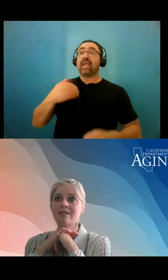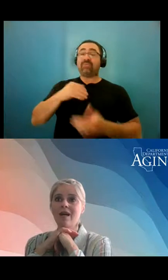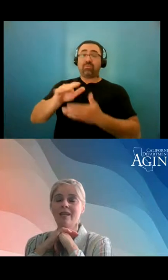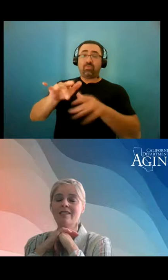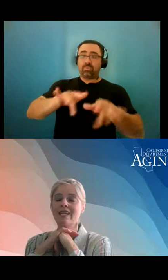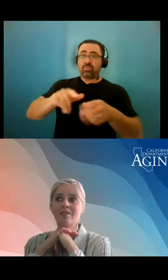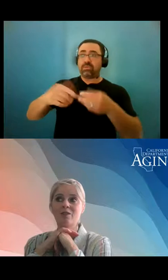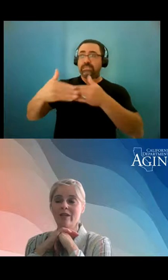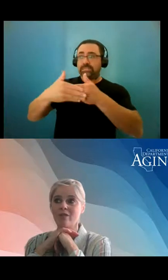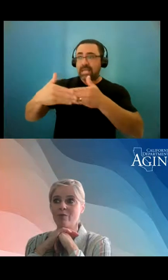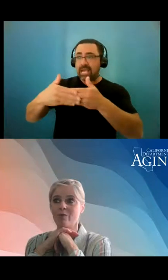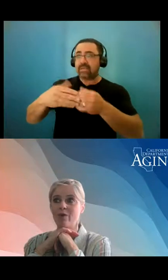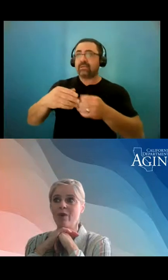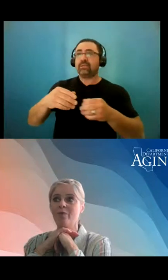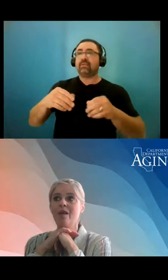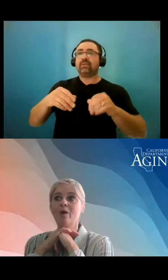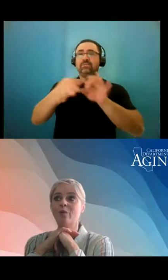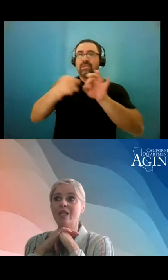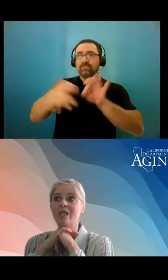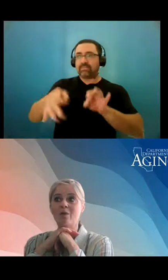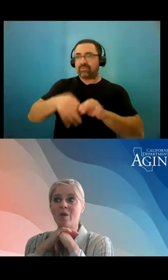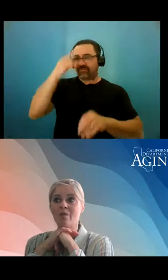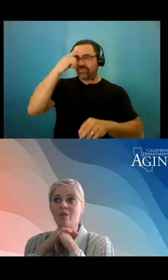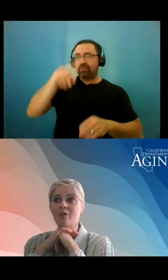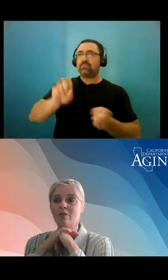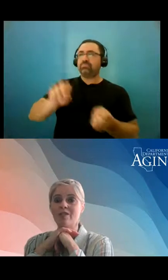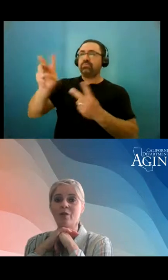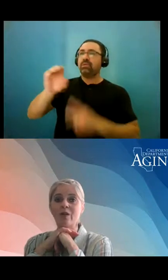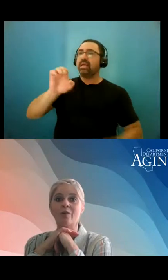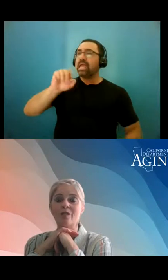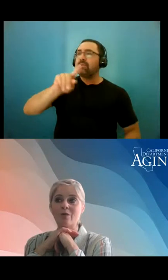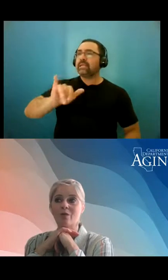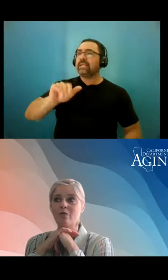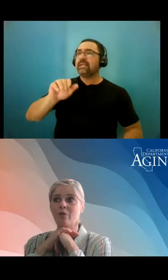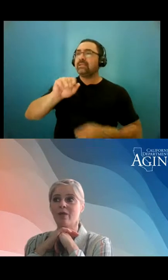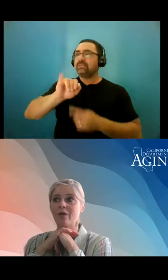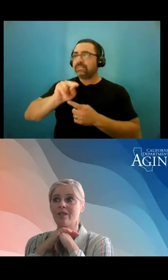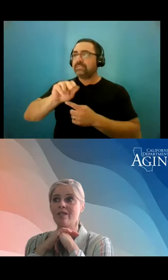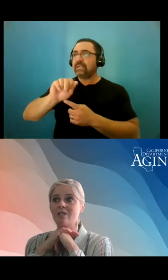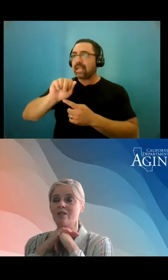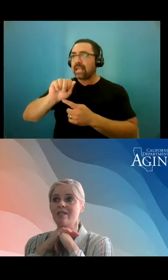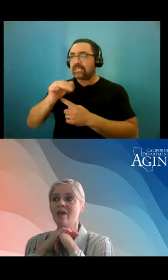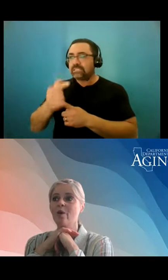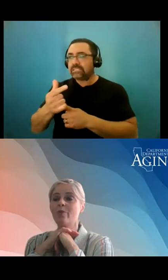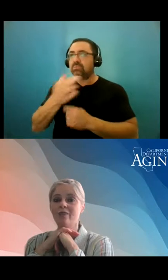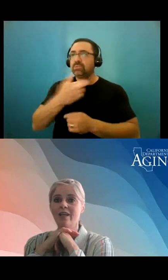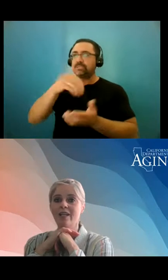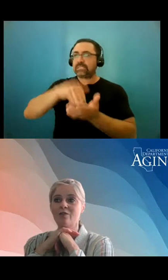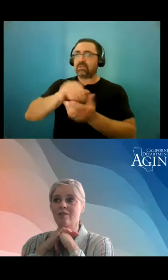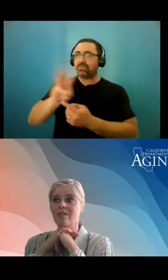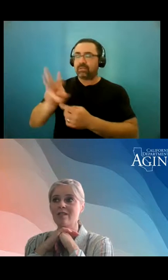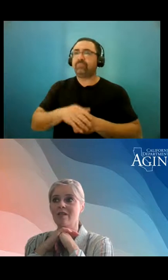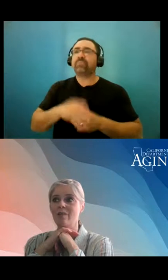the slides, and the transcripts for you. We'll keep those up there to serve as a great resource for organizations